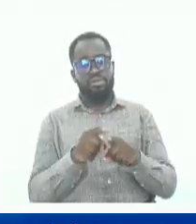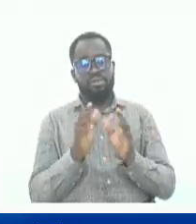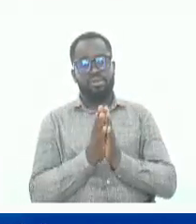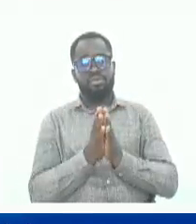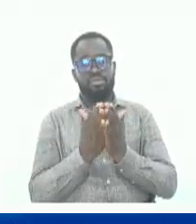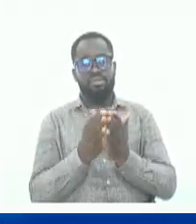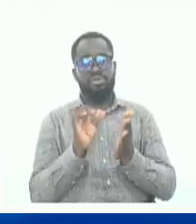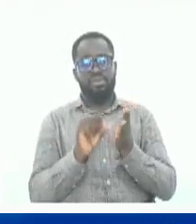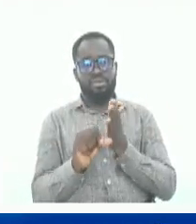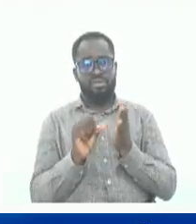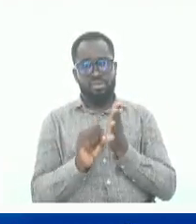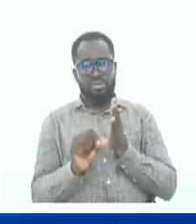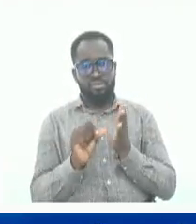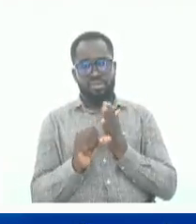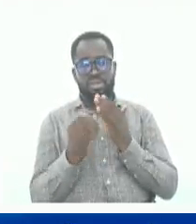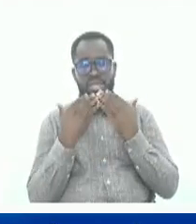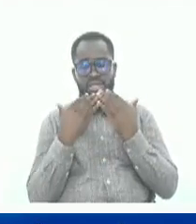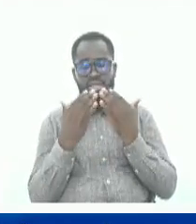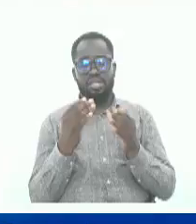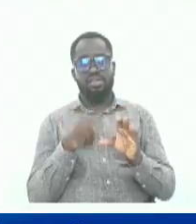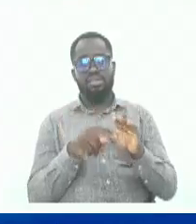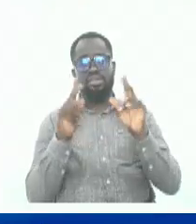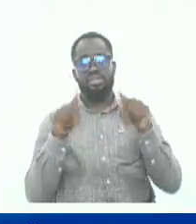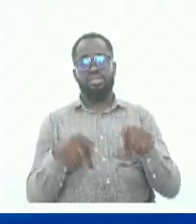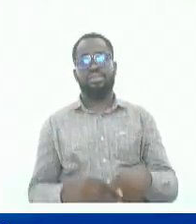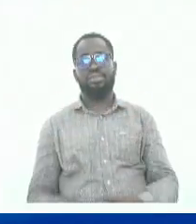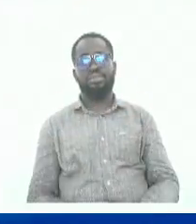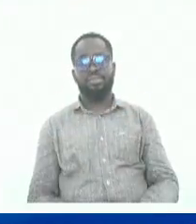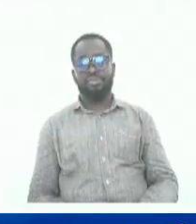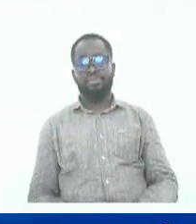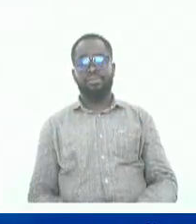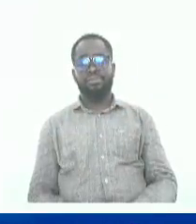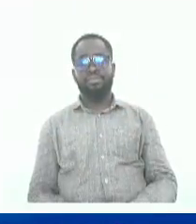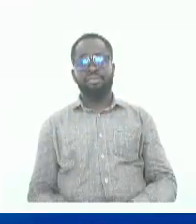of accounts. Thank you, Mr. Chairman.